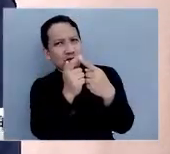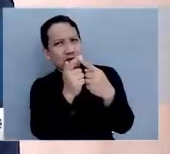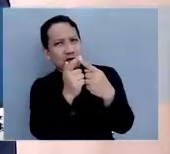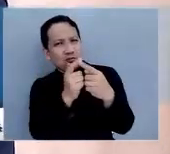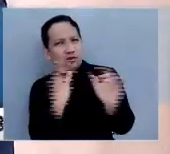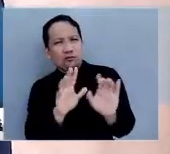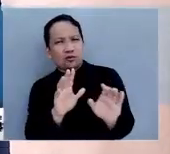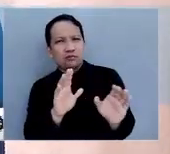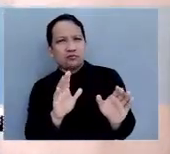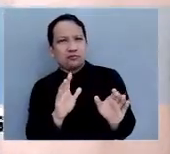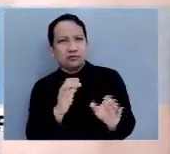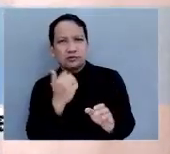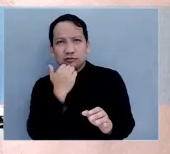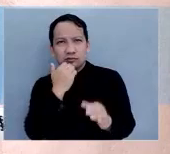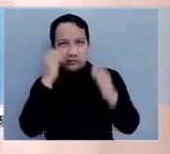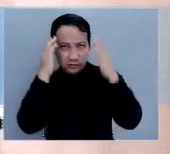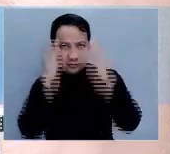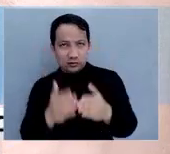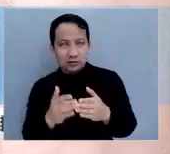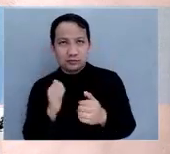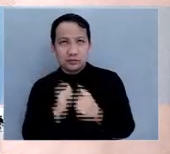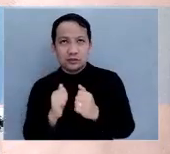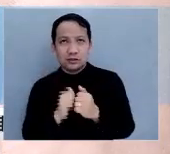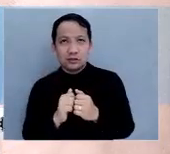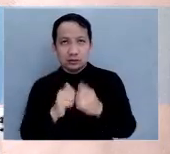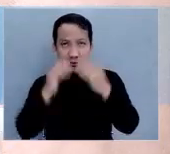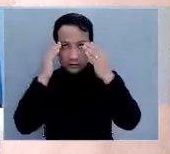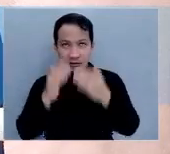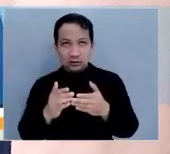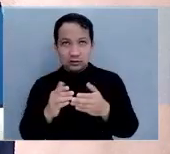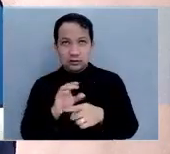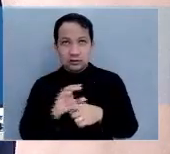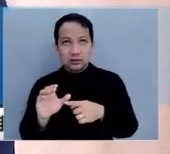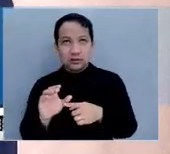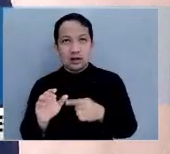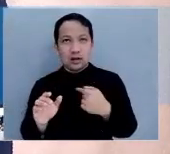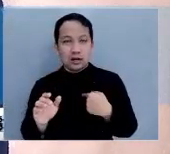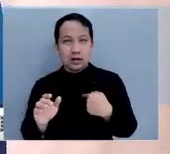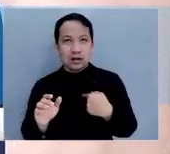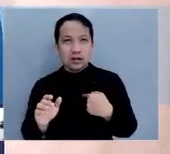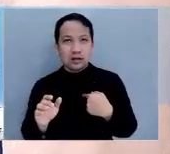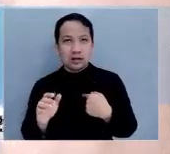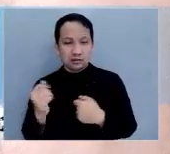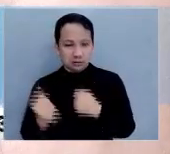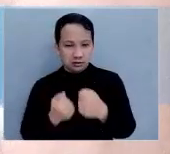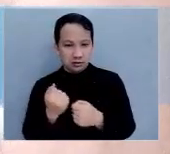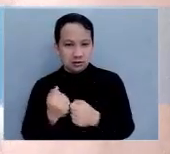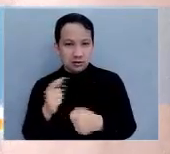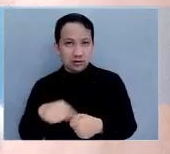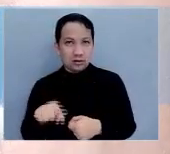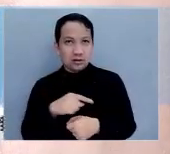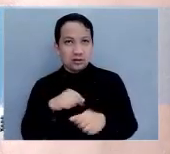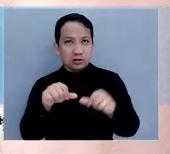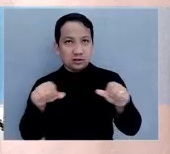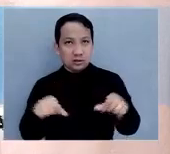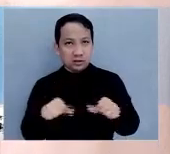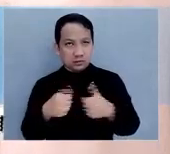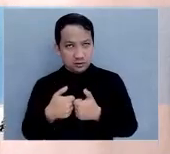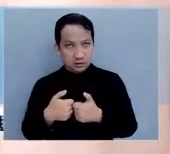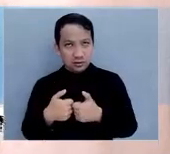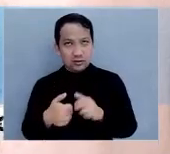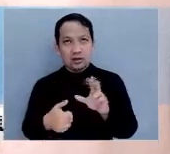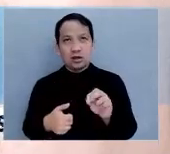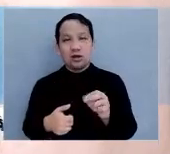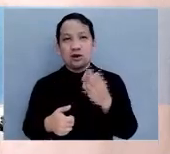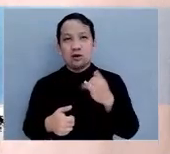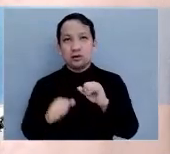focus on your career. But it doesn't mean na kapag nagpo-focus ka sa career mo, you have to sacrifice yung area ng relationship. Mm-mm.